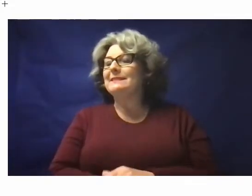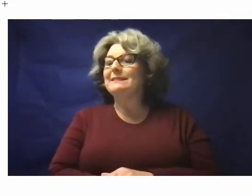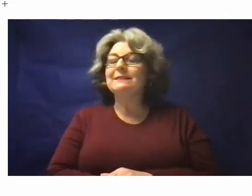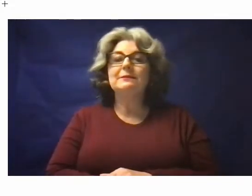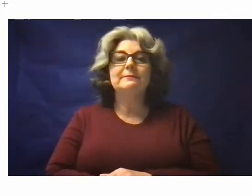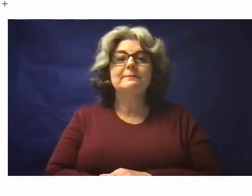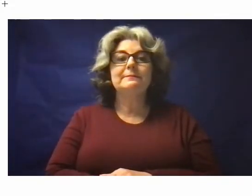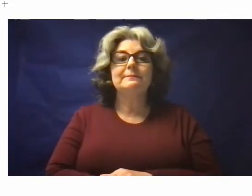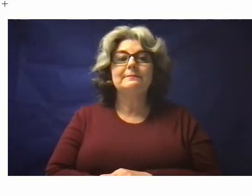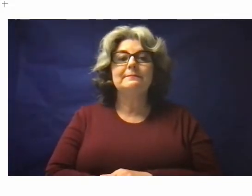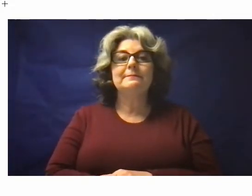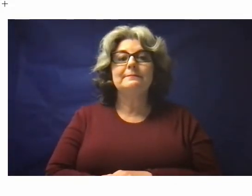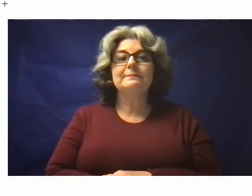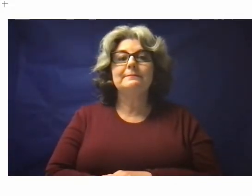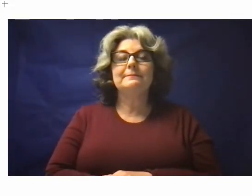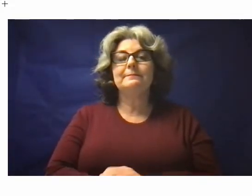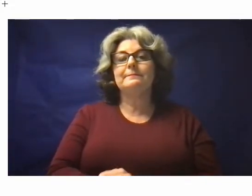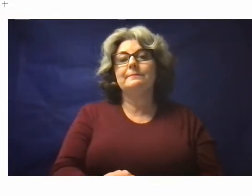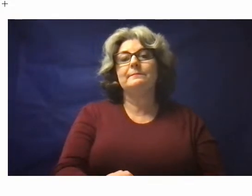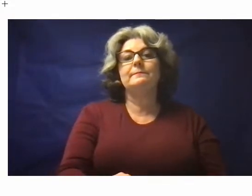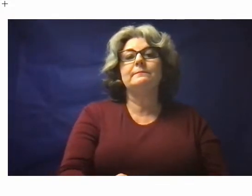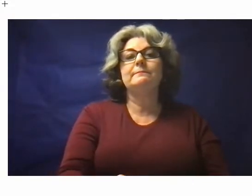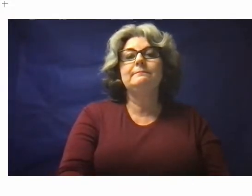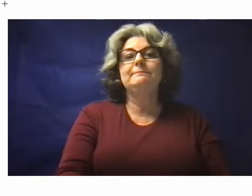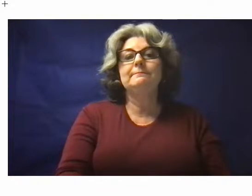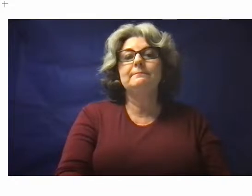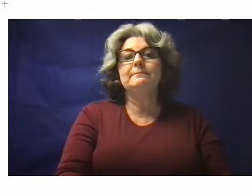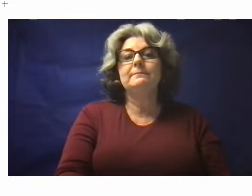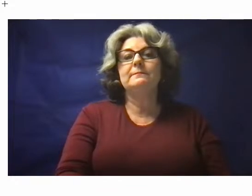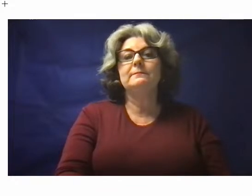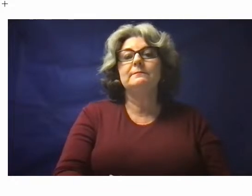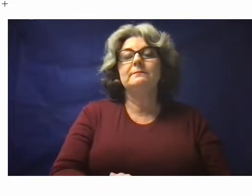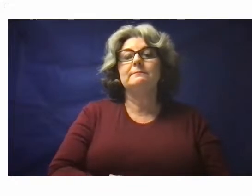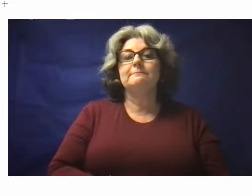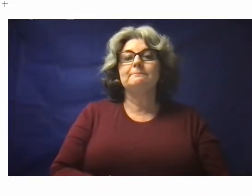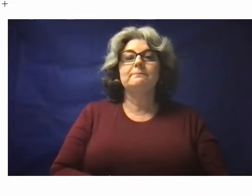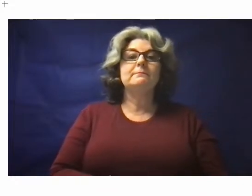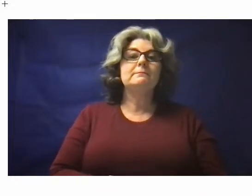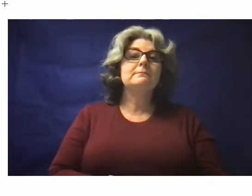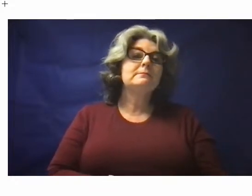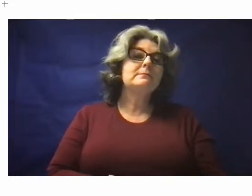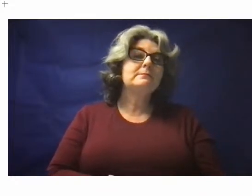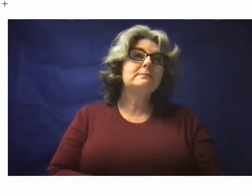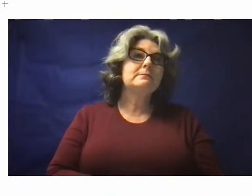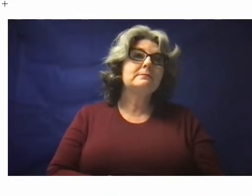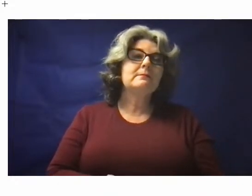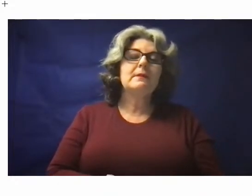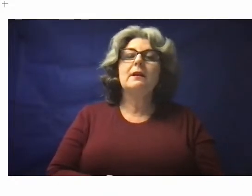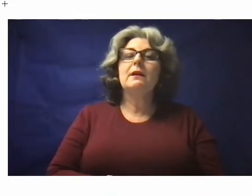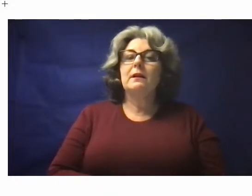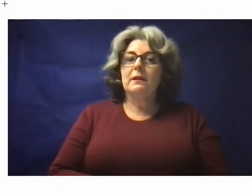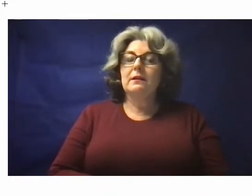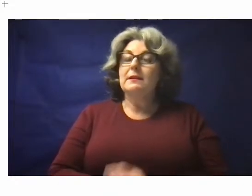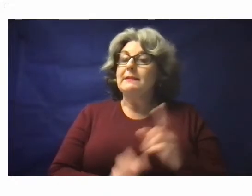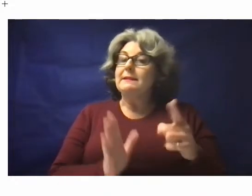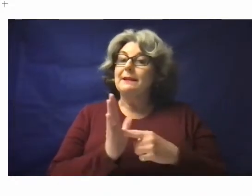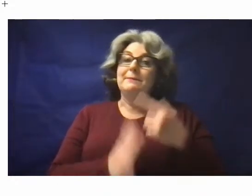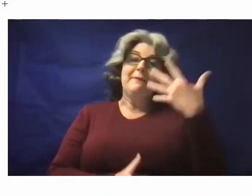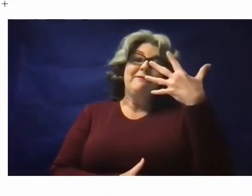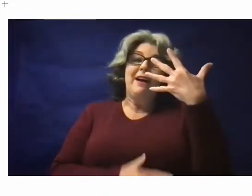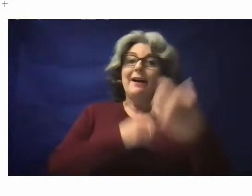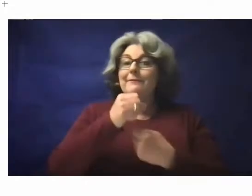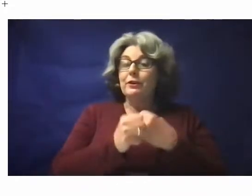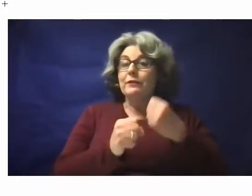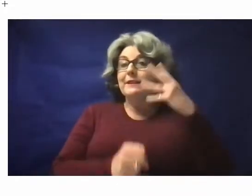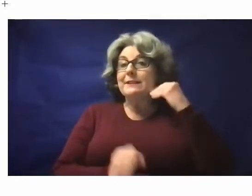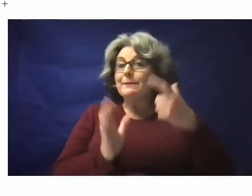I would say that if the ad is calling for 5 years of experience and you only have 2, then